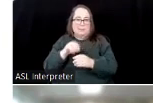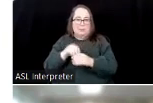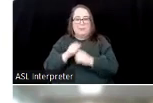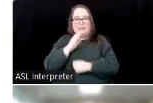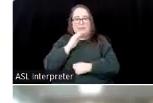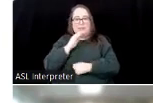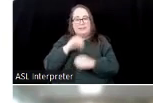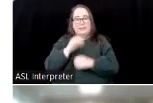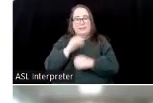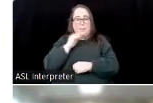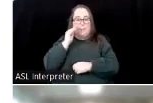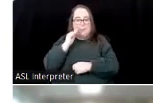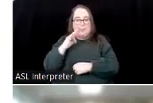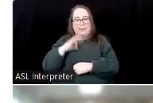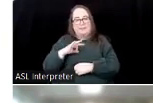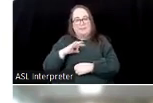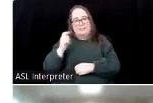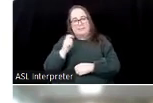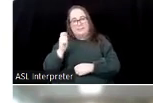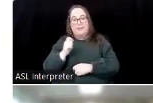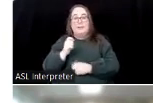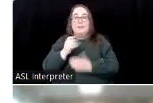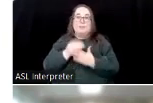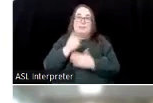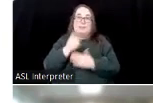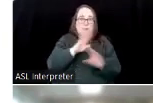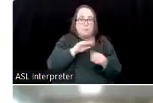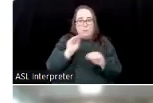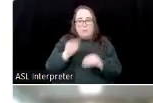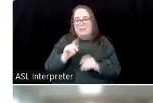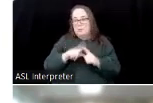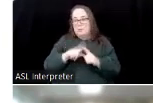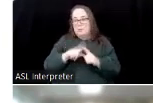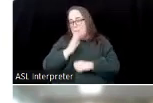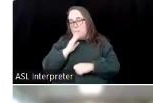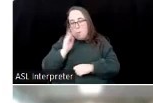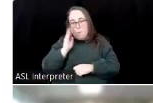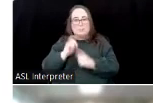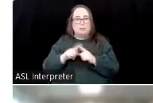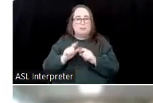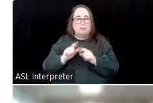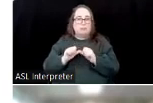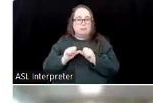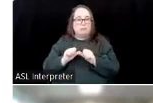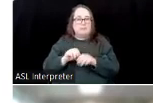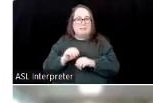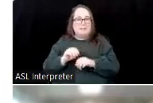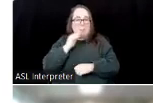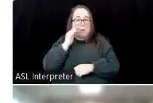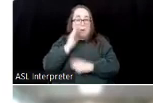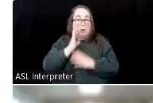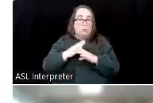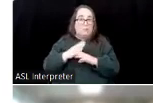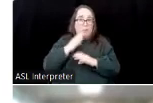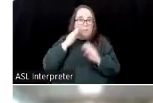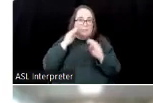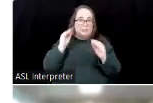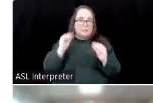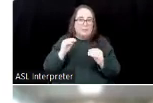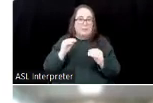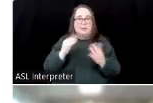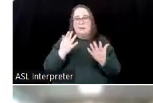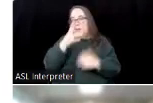benefits package. So funds for move-in assistance, setting up a home, funds to sustain tenancy or prevent homelessness, things like